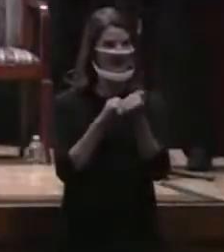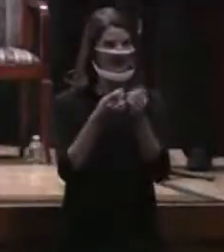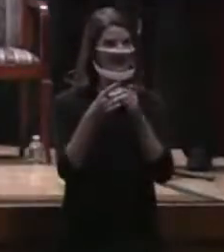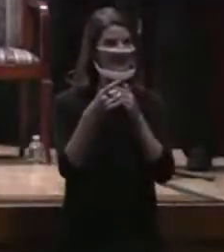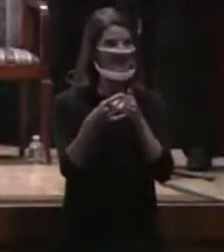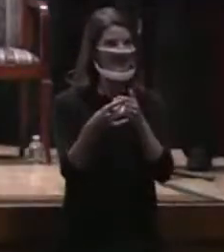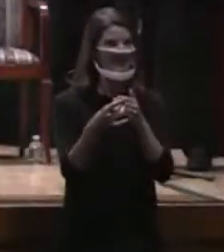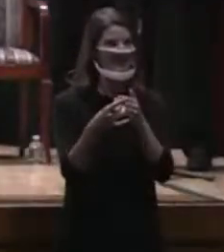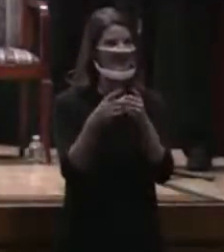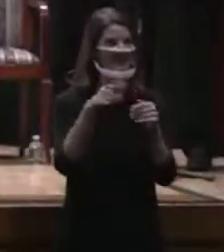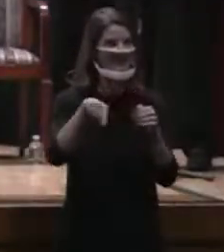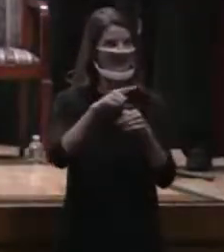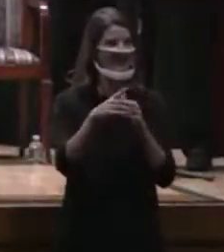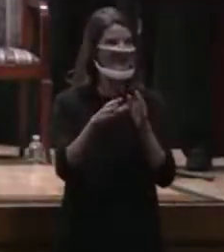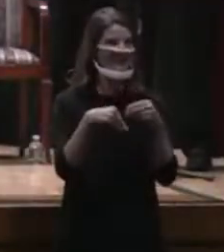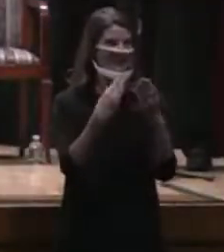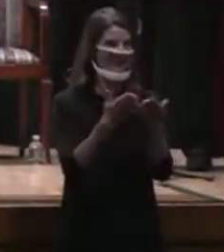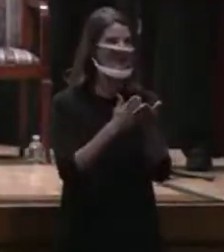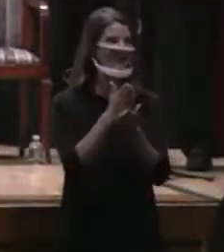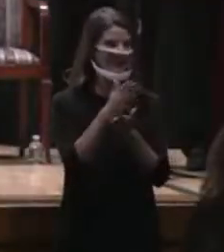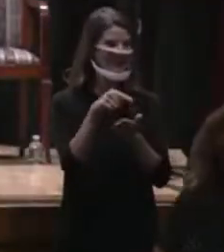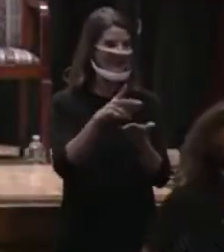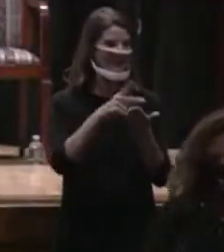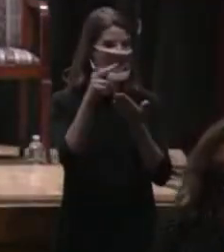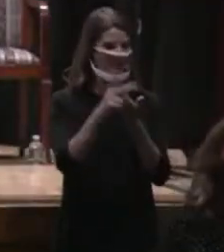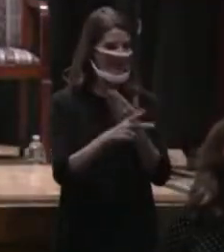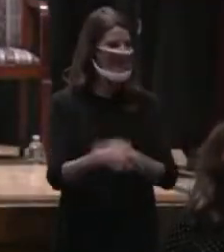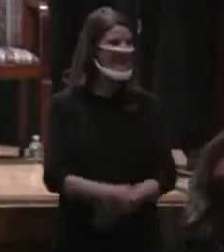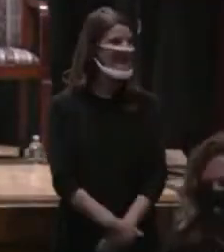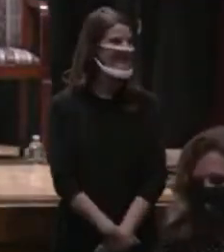that they've provided throughout the duration of this program.